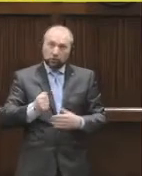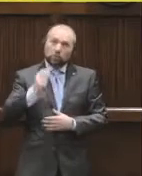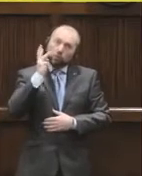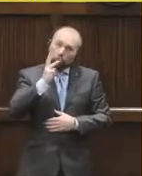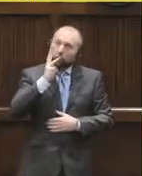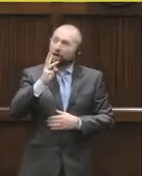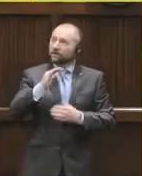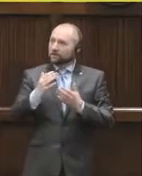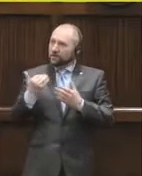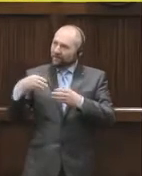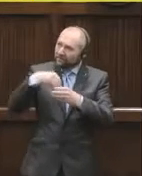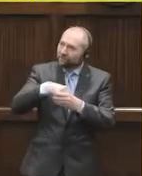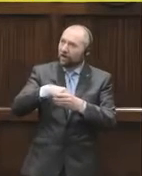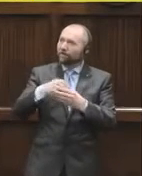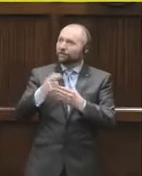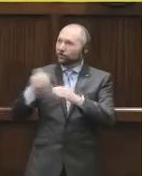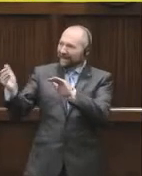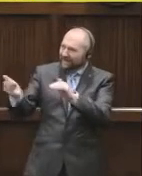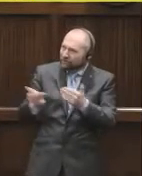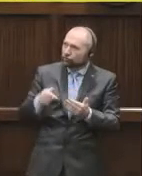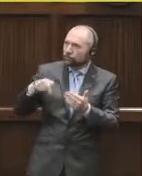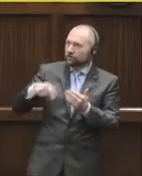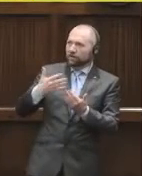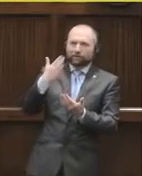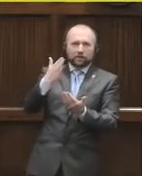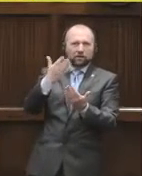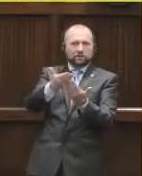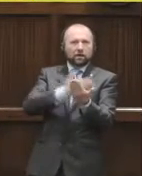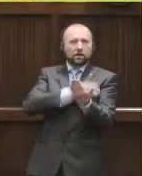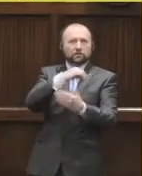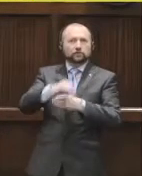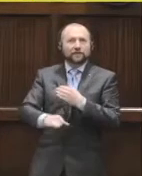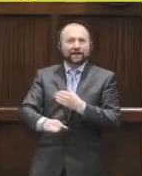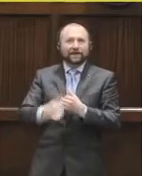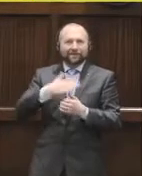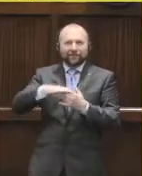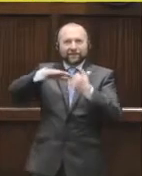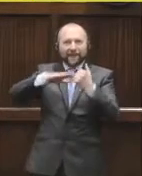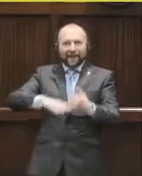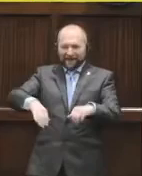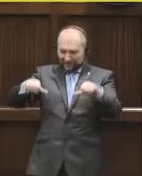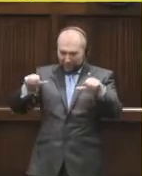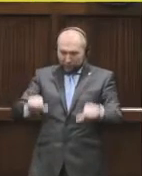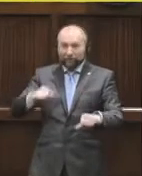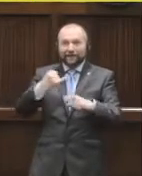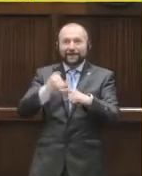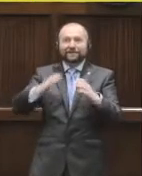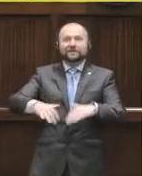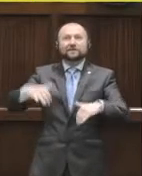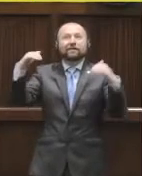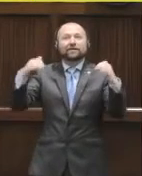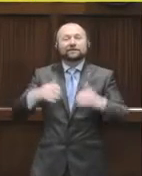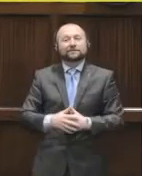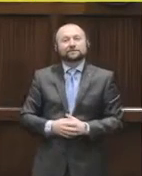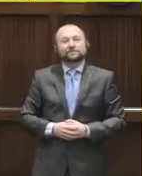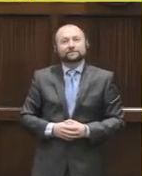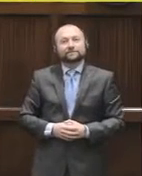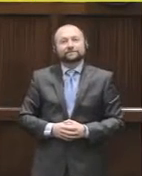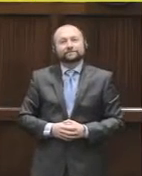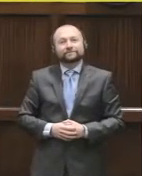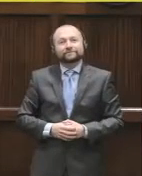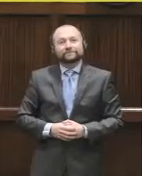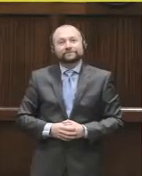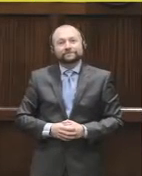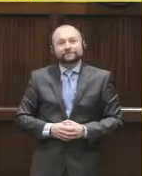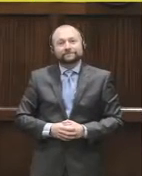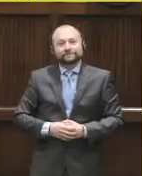contribution to the introduction of this bill here today for final approval here in the Dáil chamber. Mai